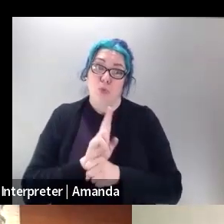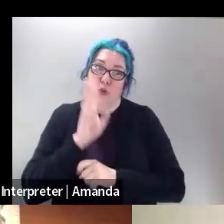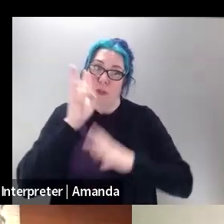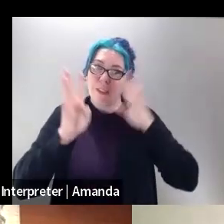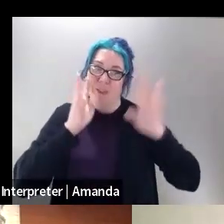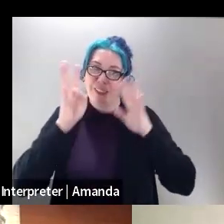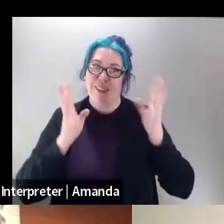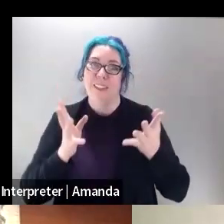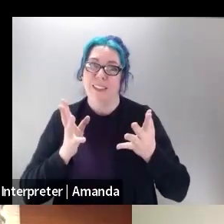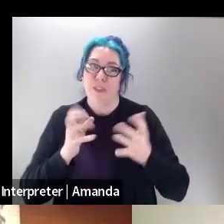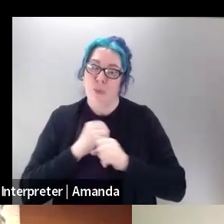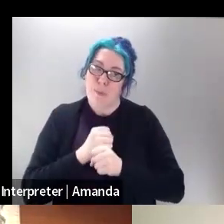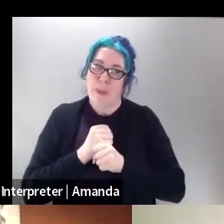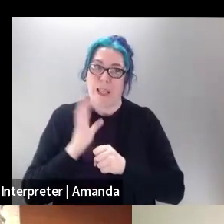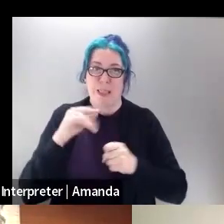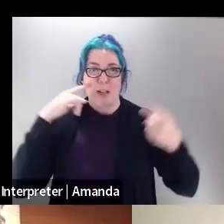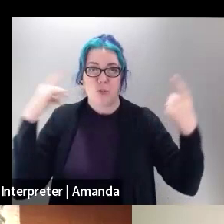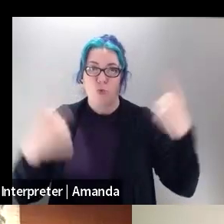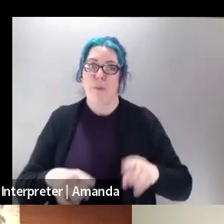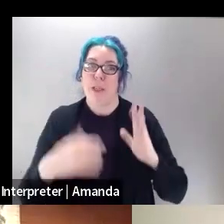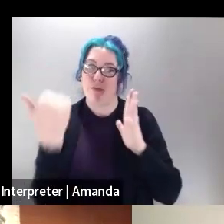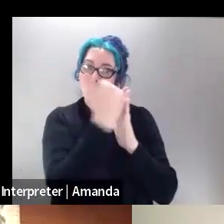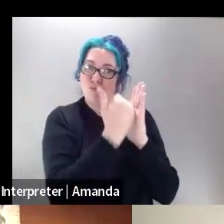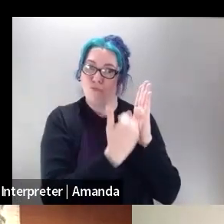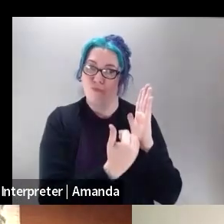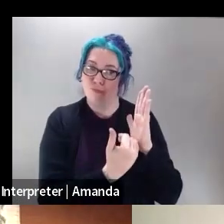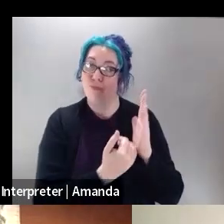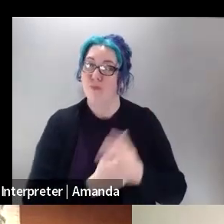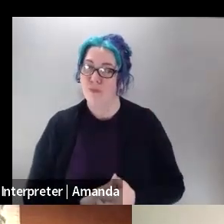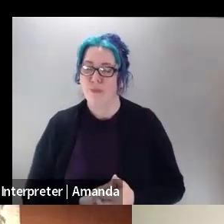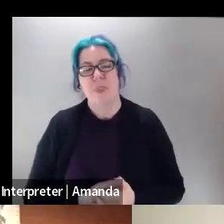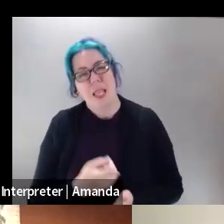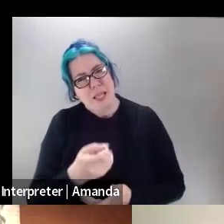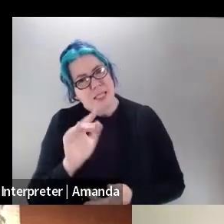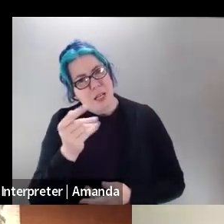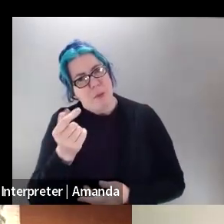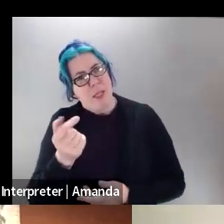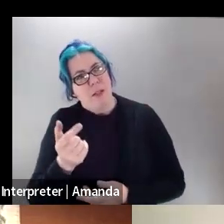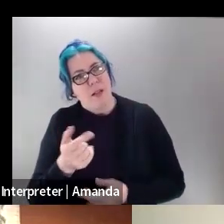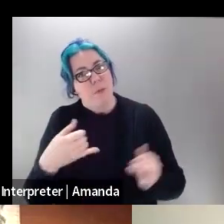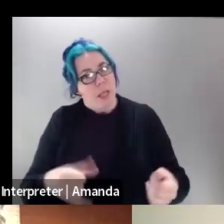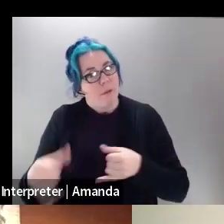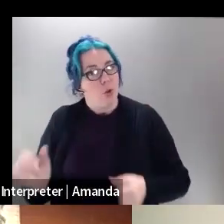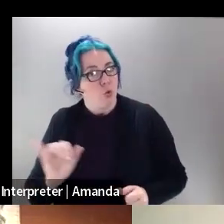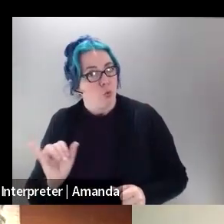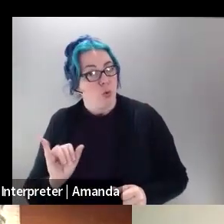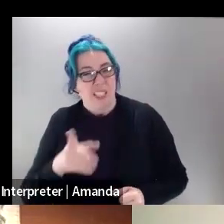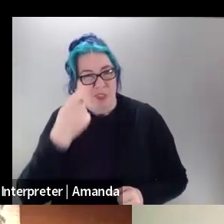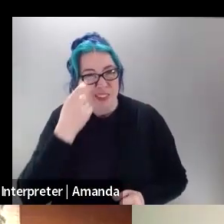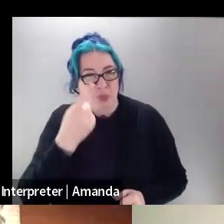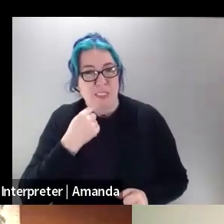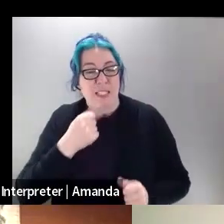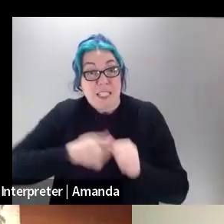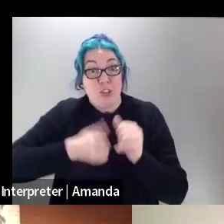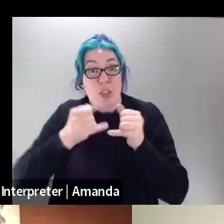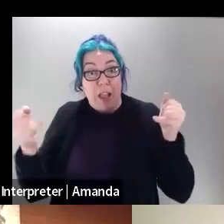practice, there's a certain playfulness, at least the way you're describing writing a poem where every line of the poem starts with the first a letter from the